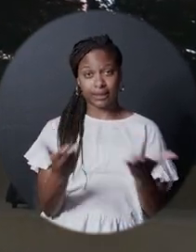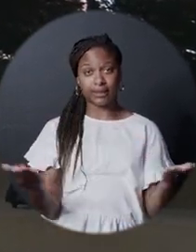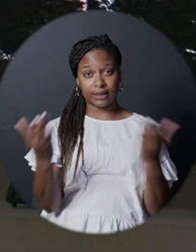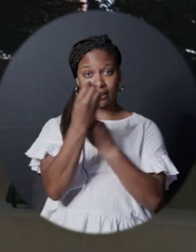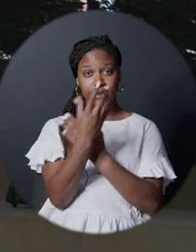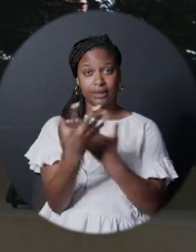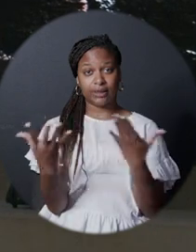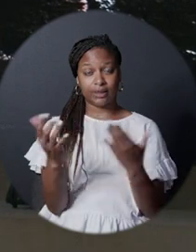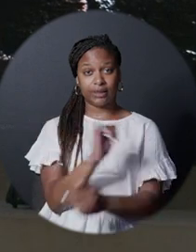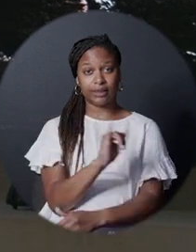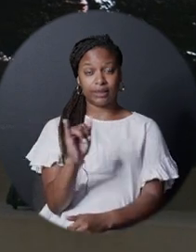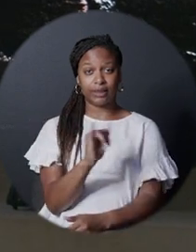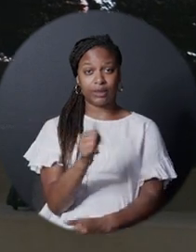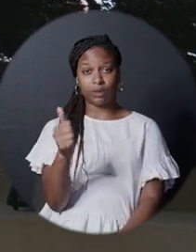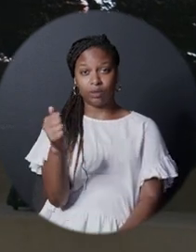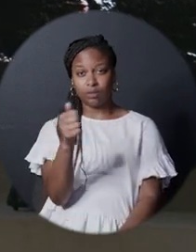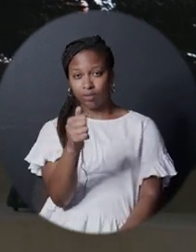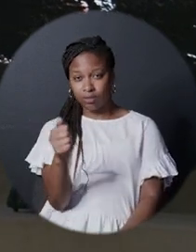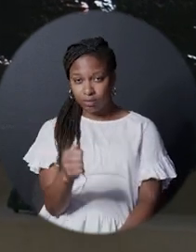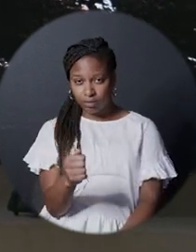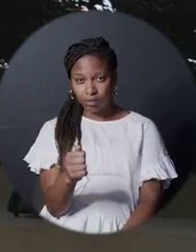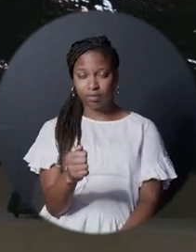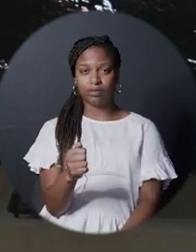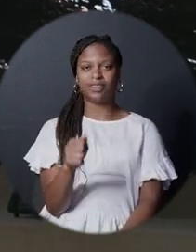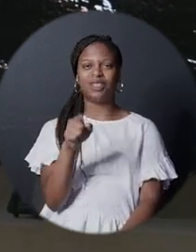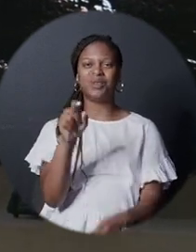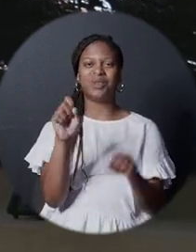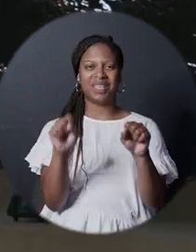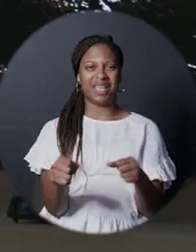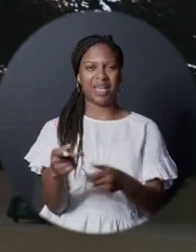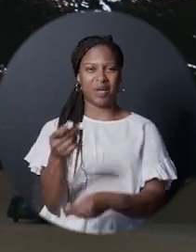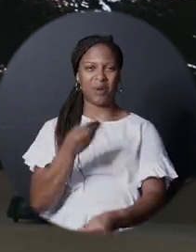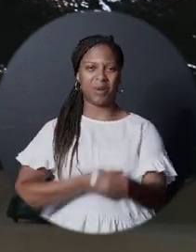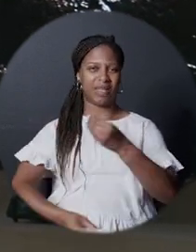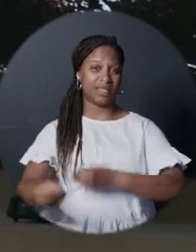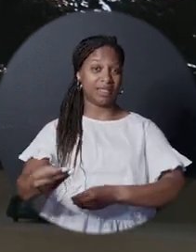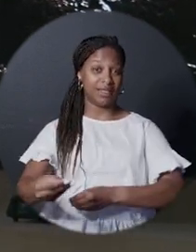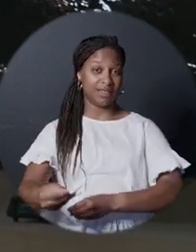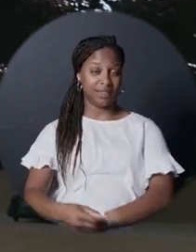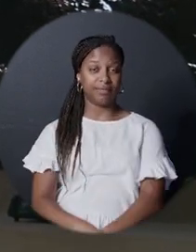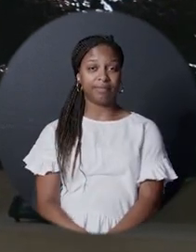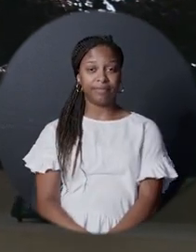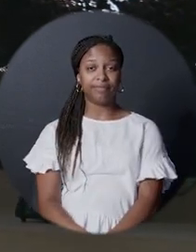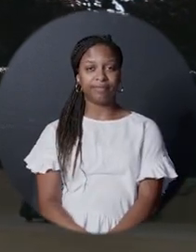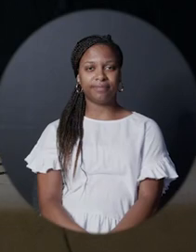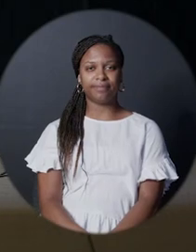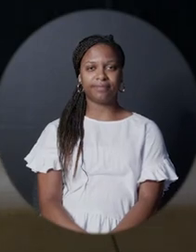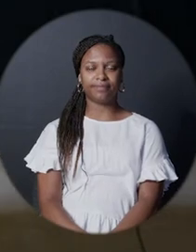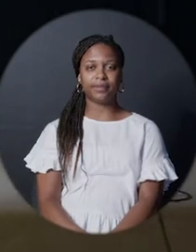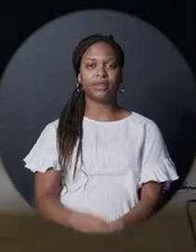God sent me to tell you that just like the remote, you can be replaced.